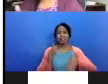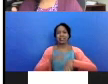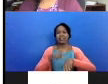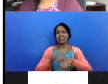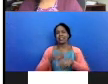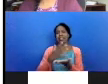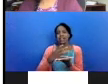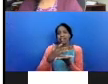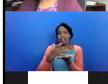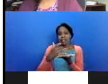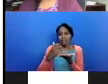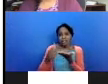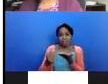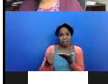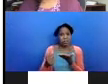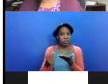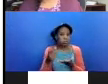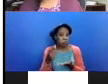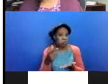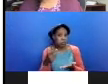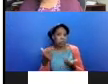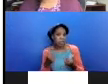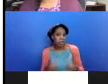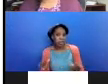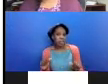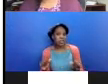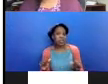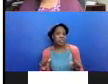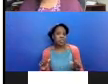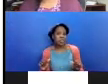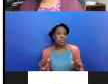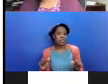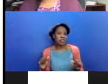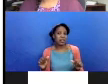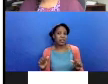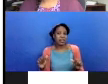to ask you if you want to share any closing thoughts before we all log off.